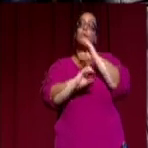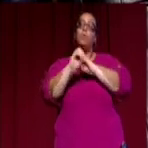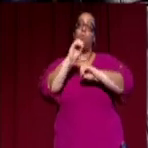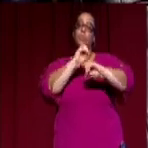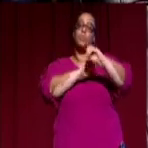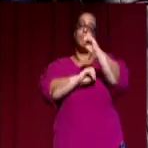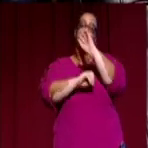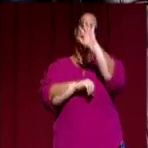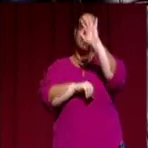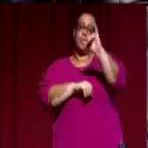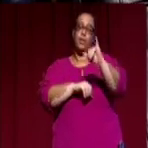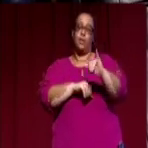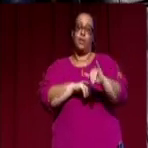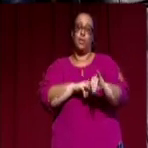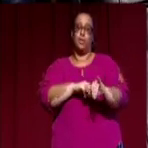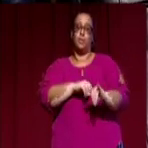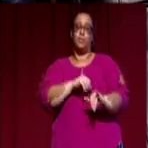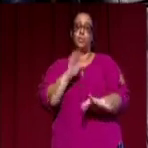Oh,